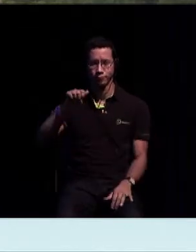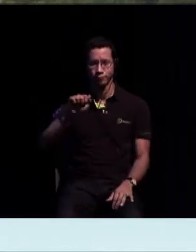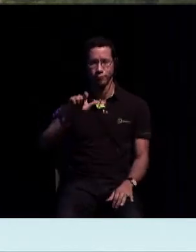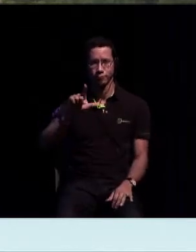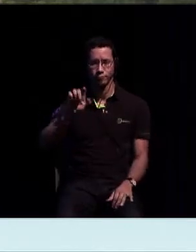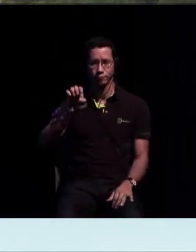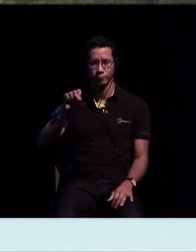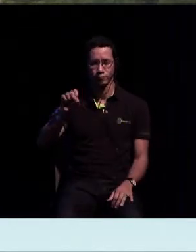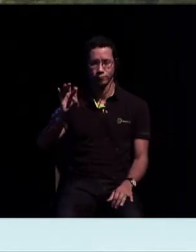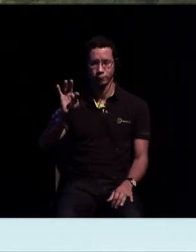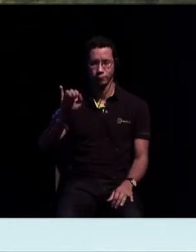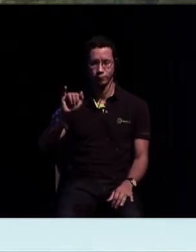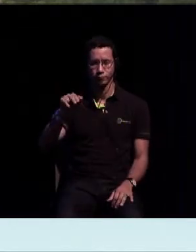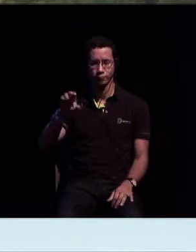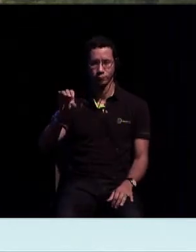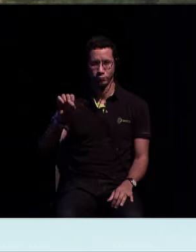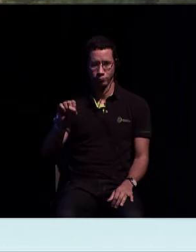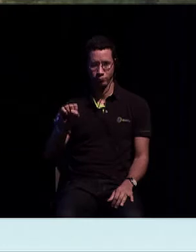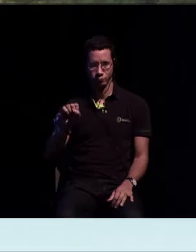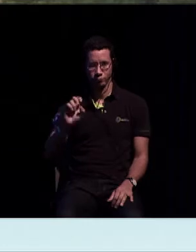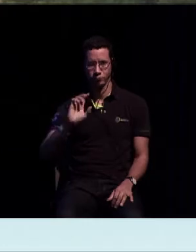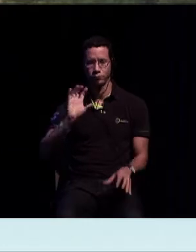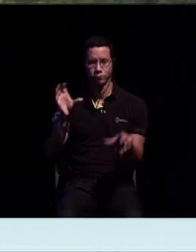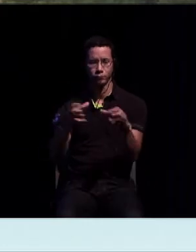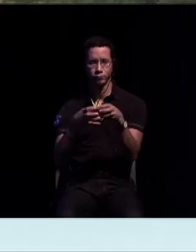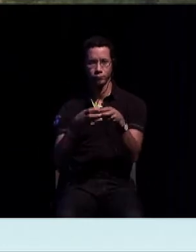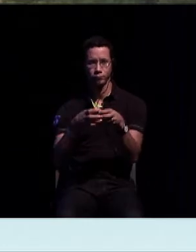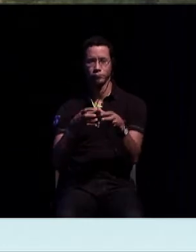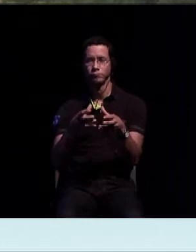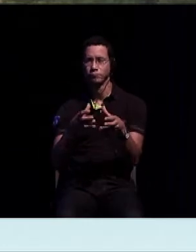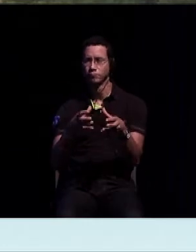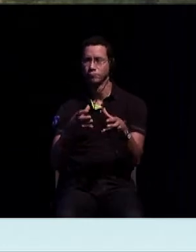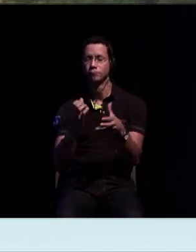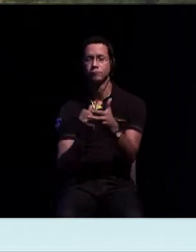of Palestine, who created their